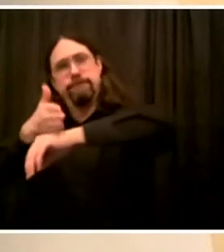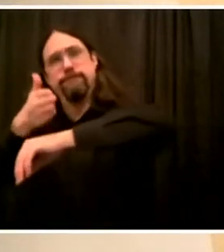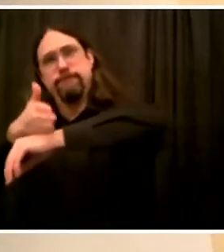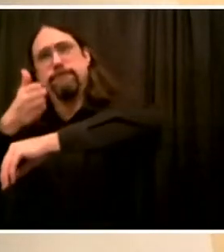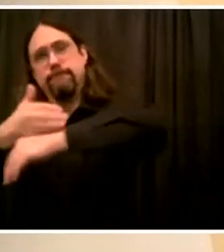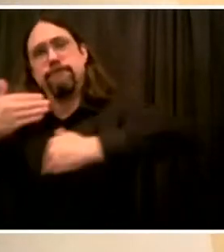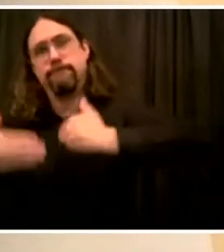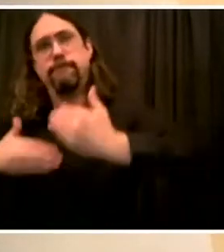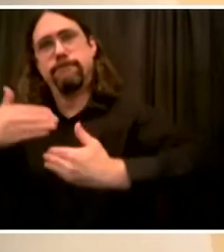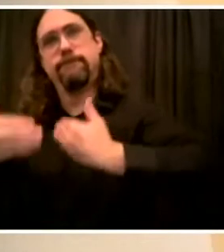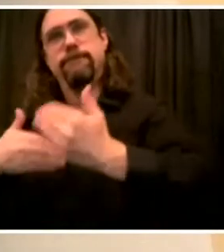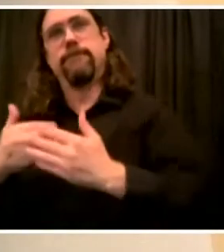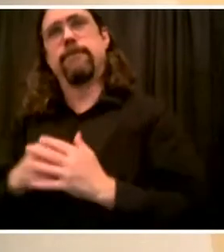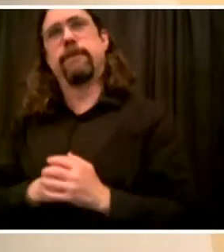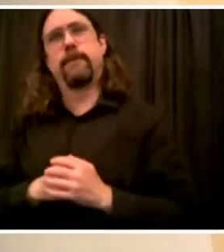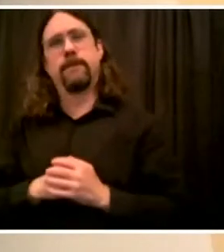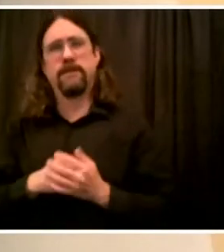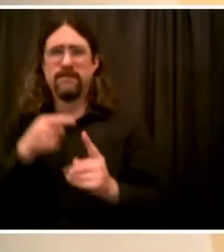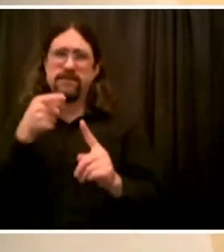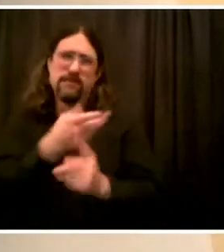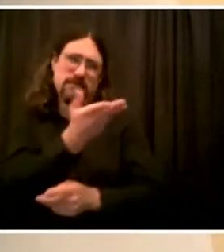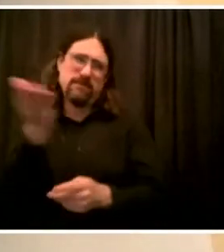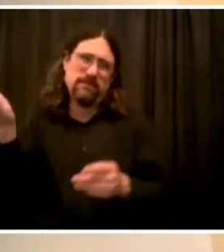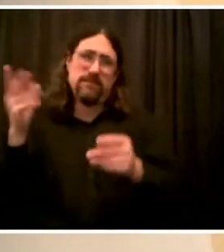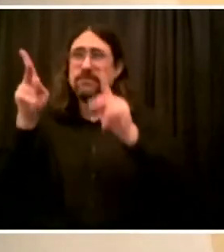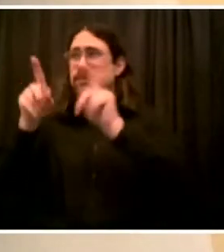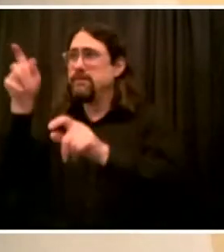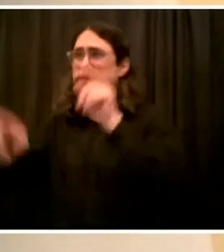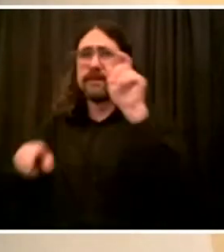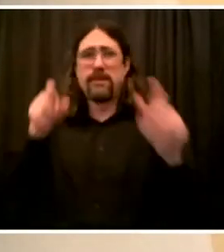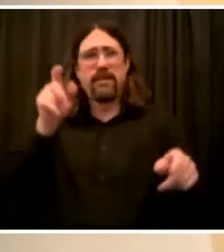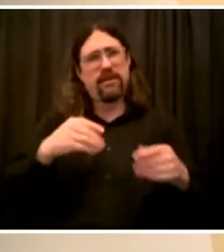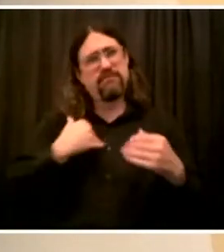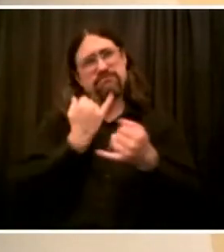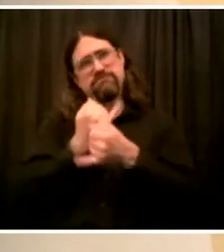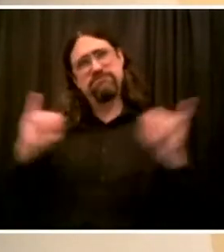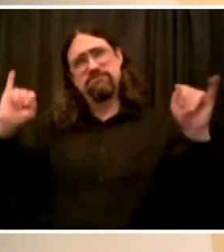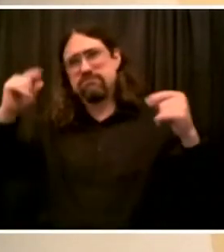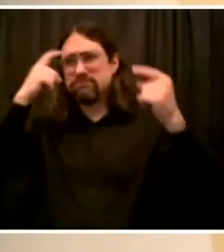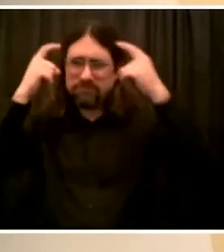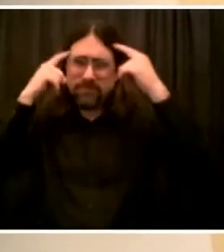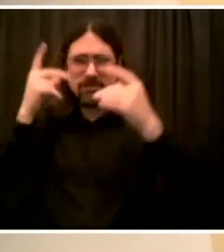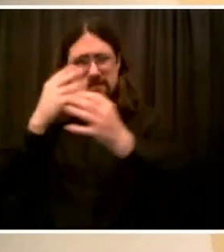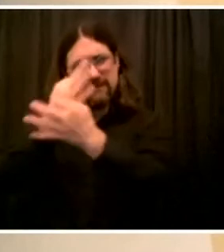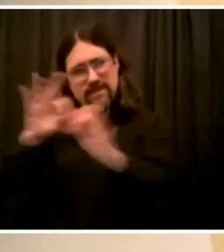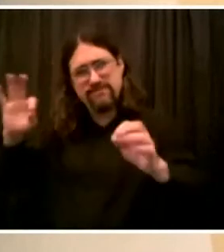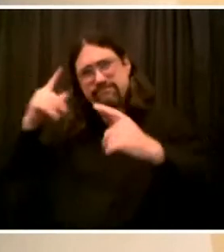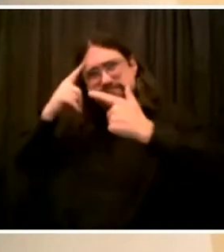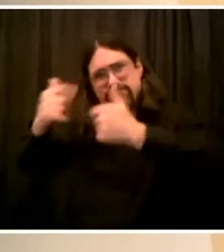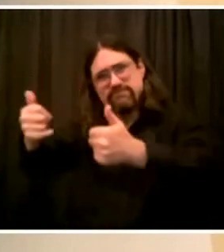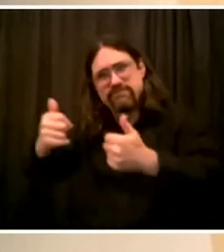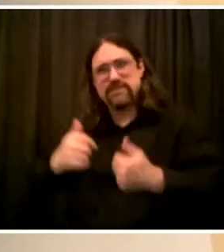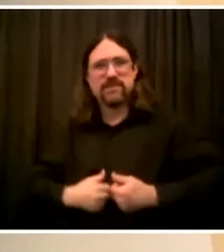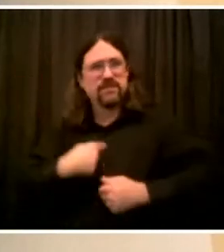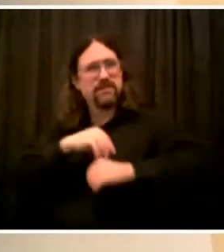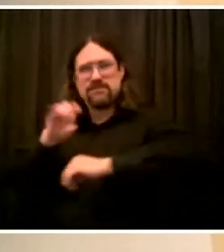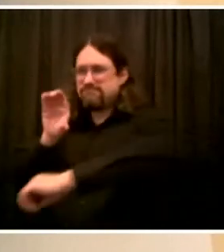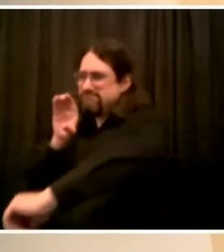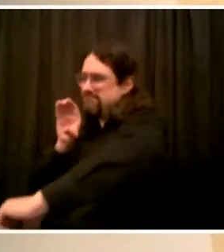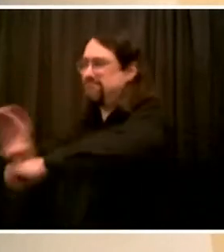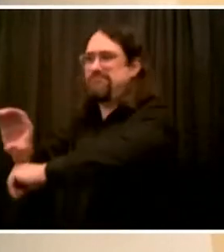that gives us an insight into what might work next time. But we're going to keep taking these looks after each week to see how many people are remaining